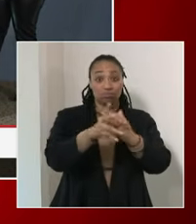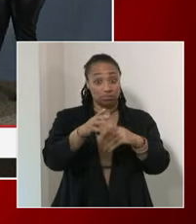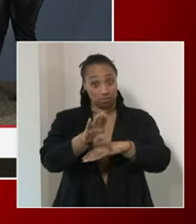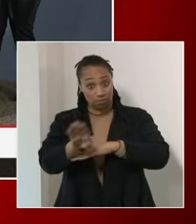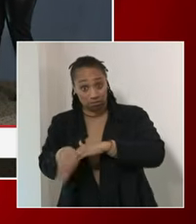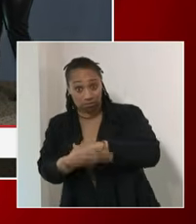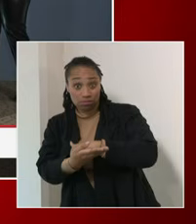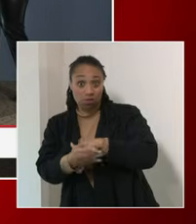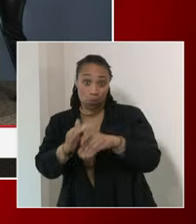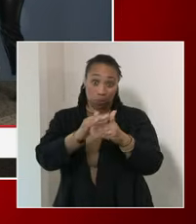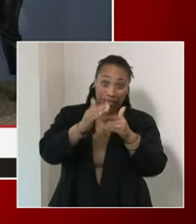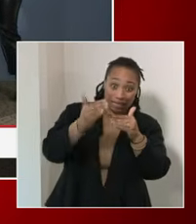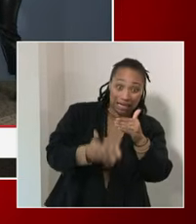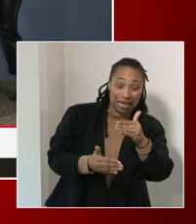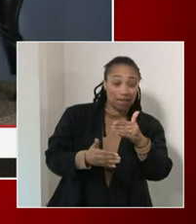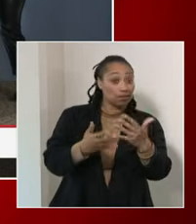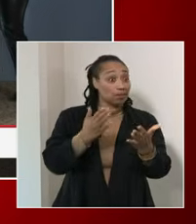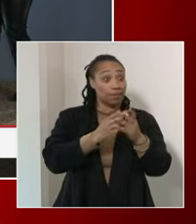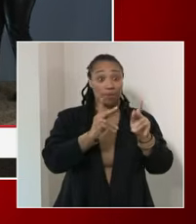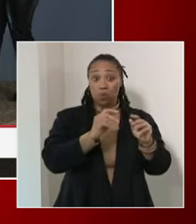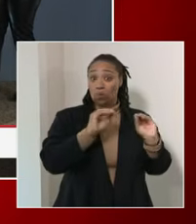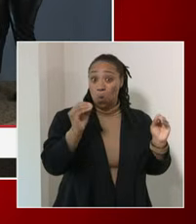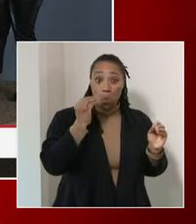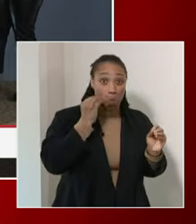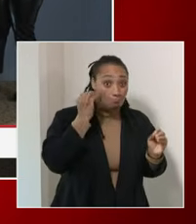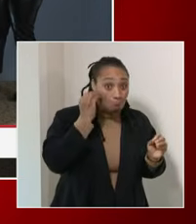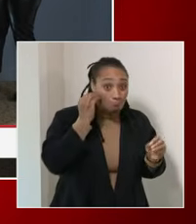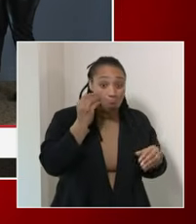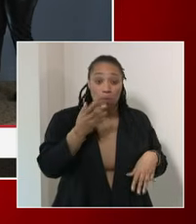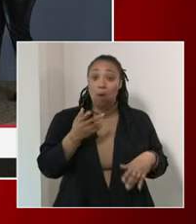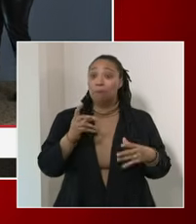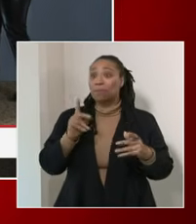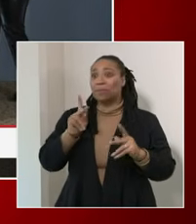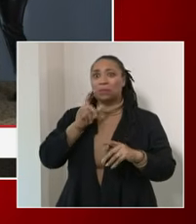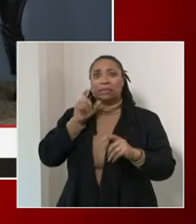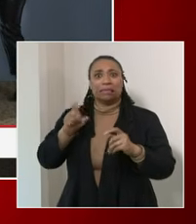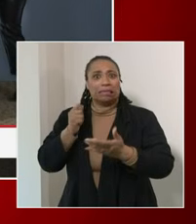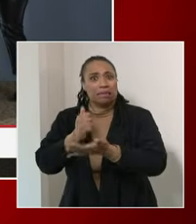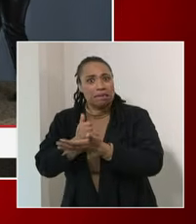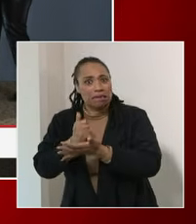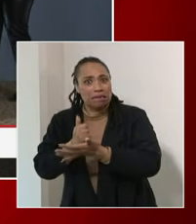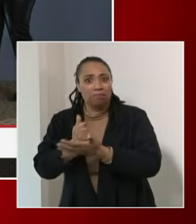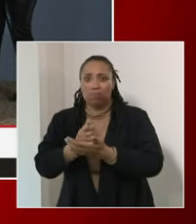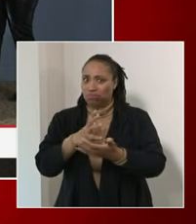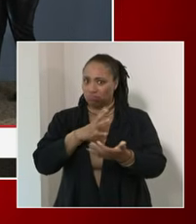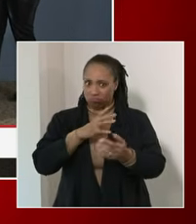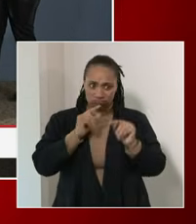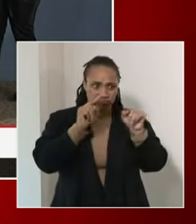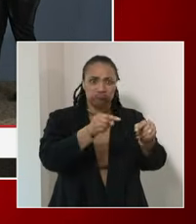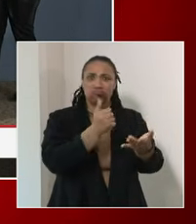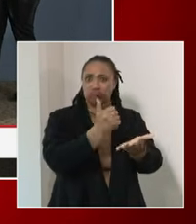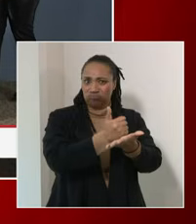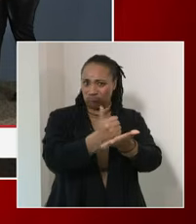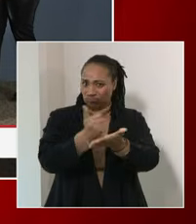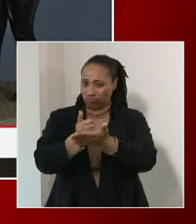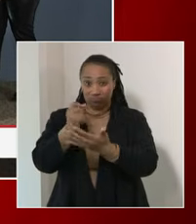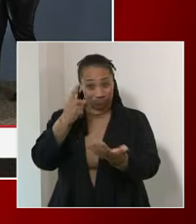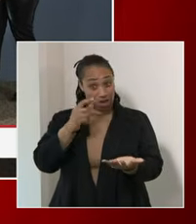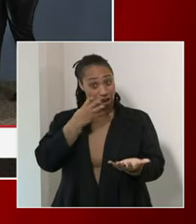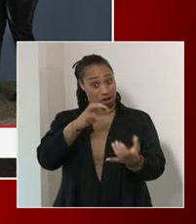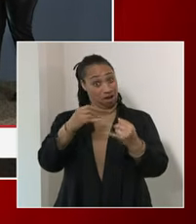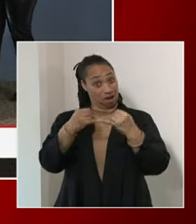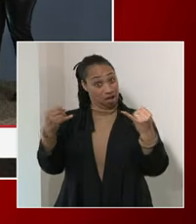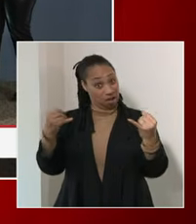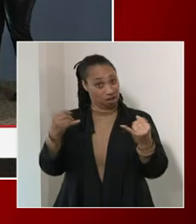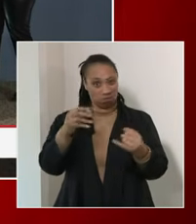well as shelter hotline that continue to operate 24/7. We do know that we have a number of residents who continue to choose not to